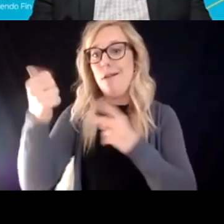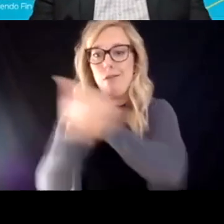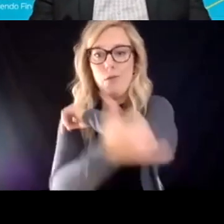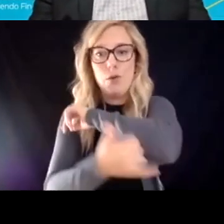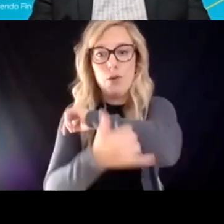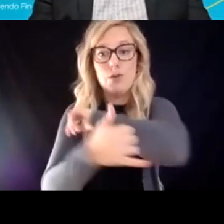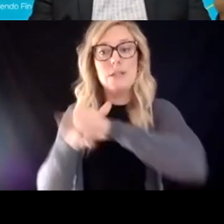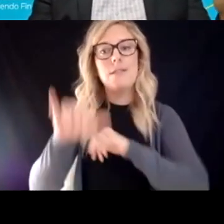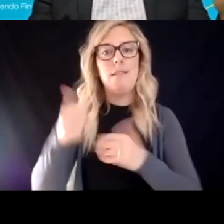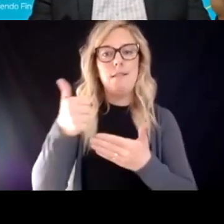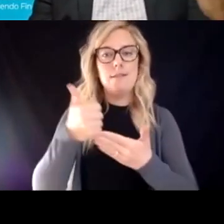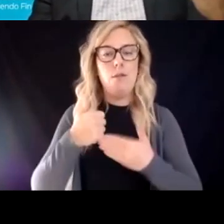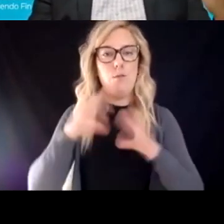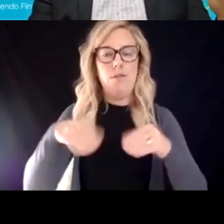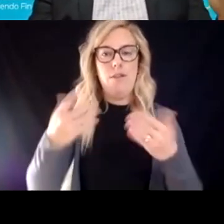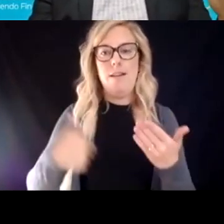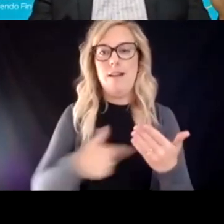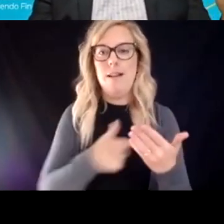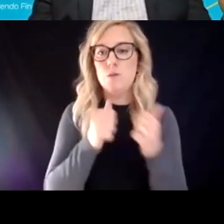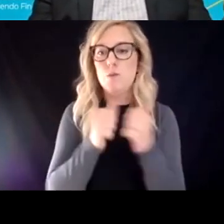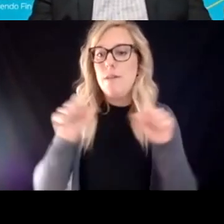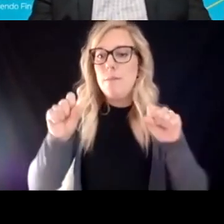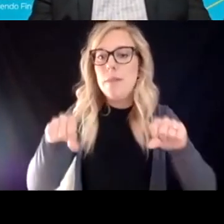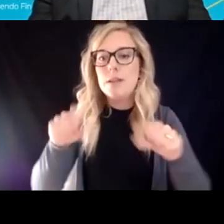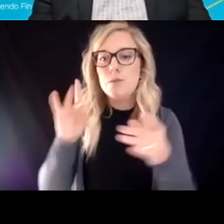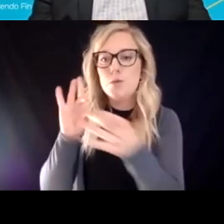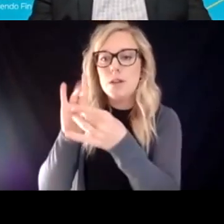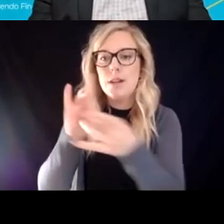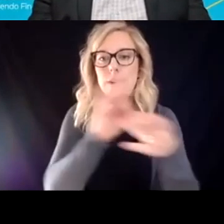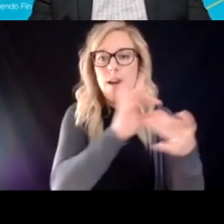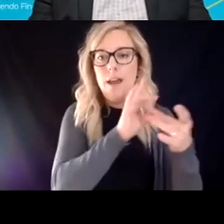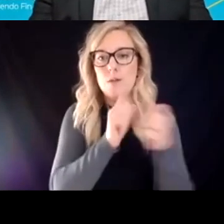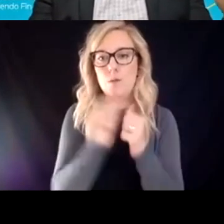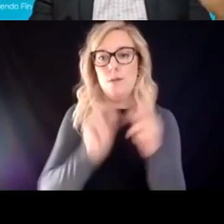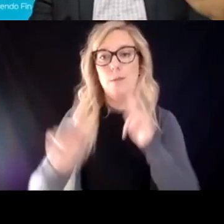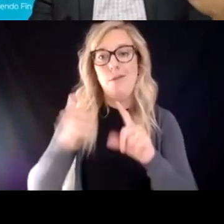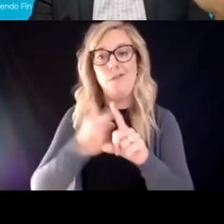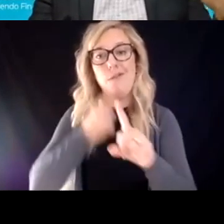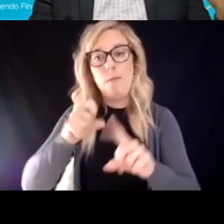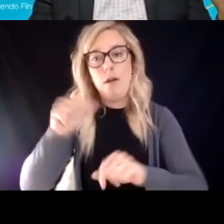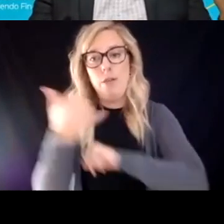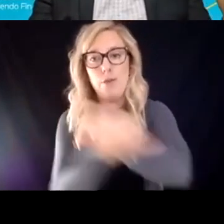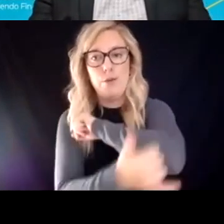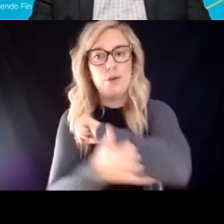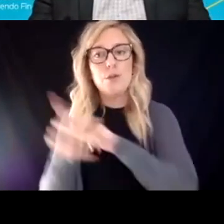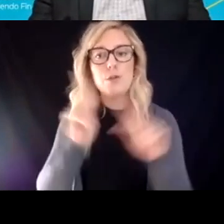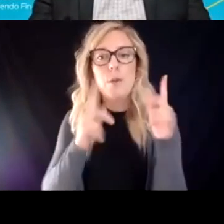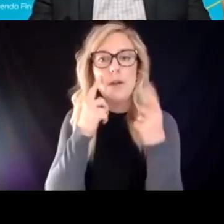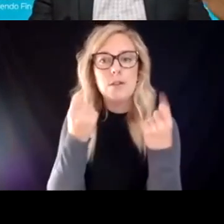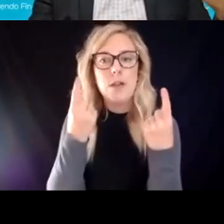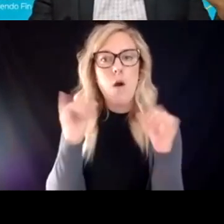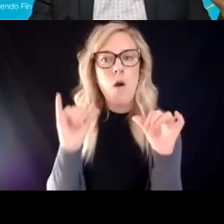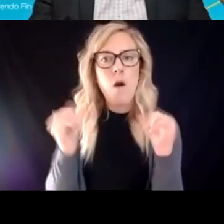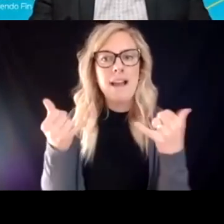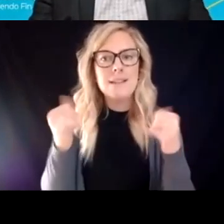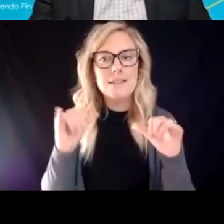ability to connect with people in other countries and so that people can see that there's a way to leave the home, that